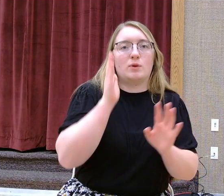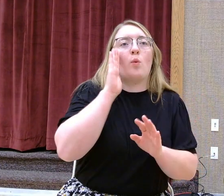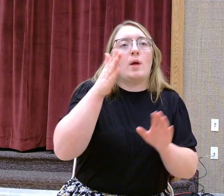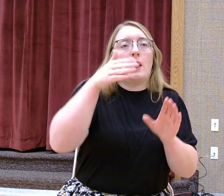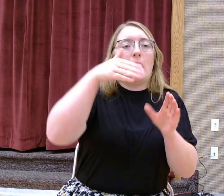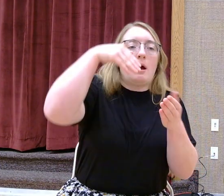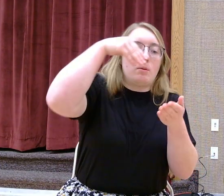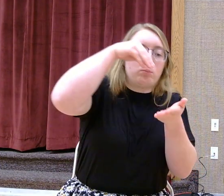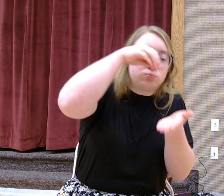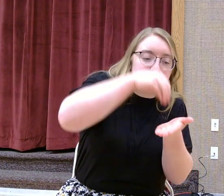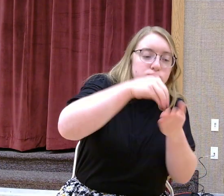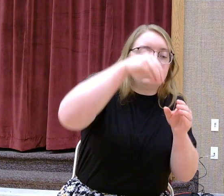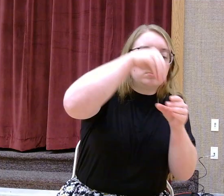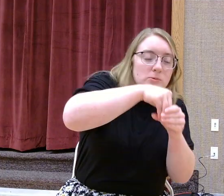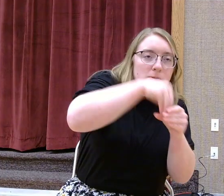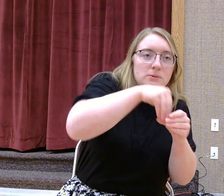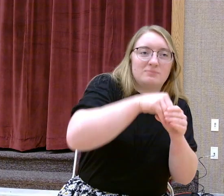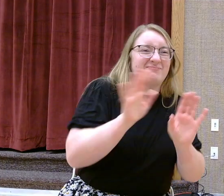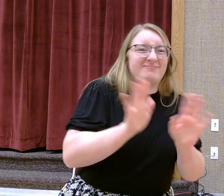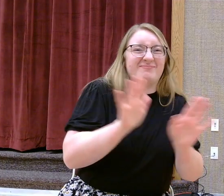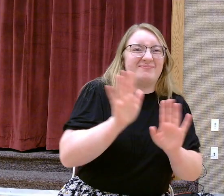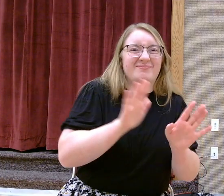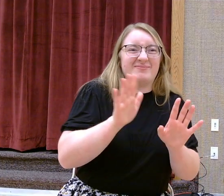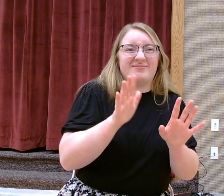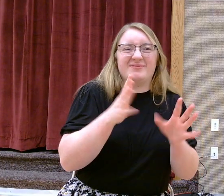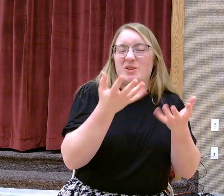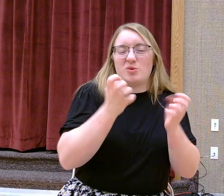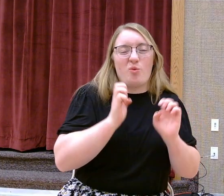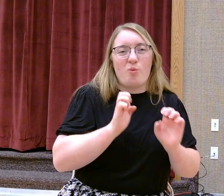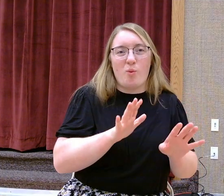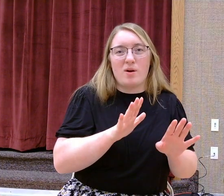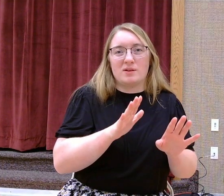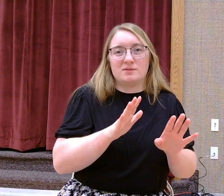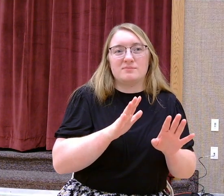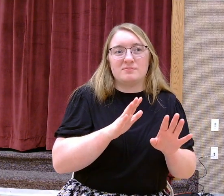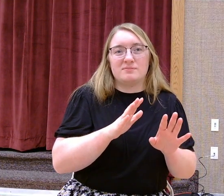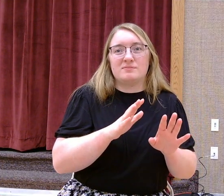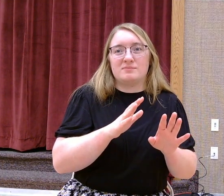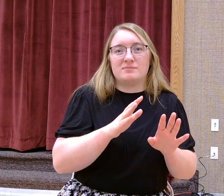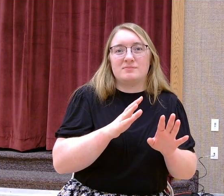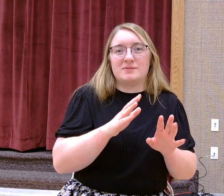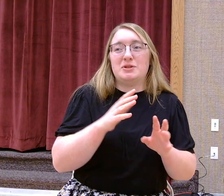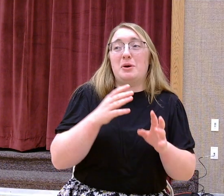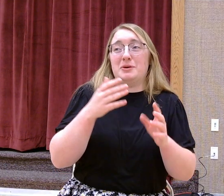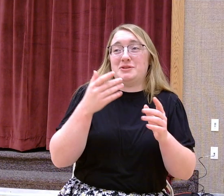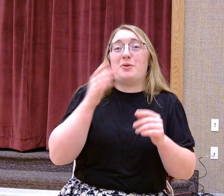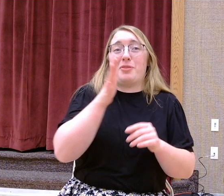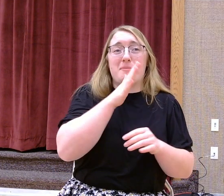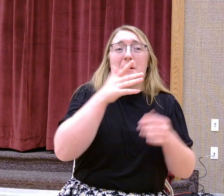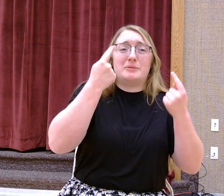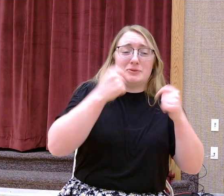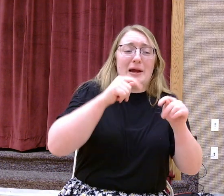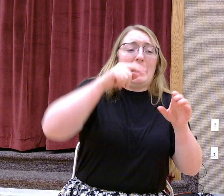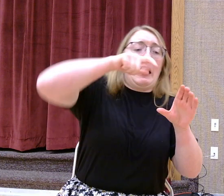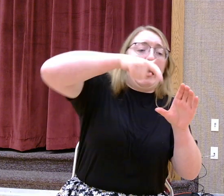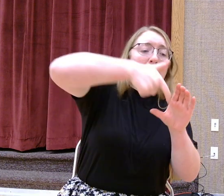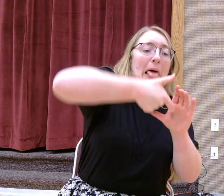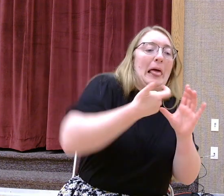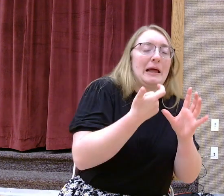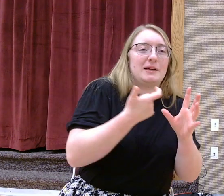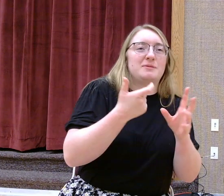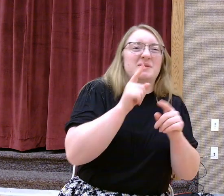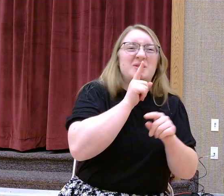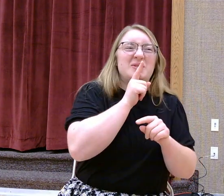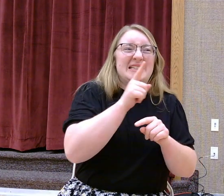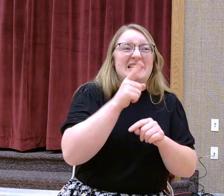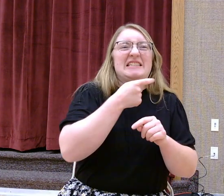what you're going to do. And especially in kids, that's the worst thing you can do." So she had this giant fingernail and just probably just scratched the crud out of his throat.